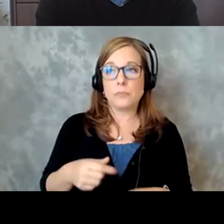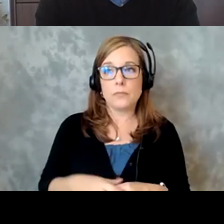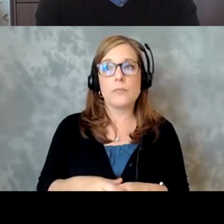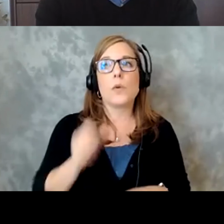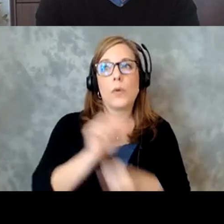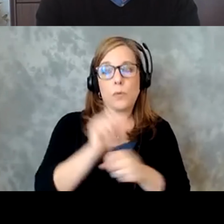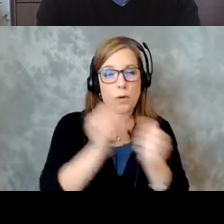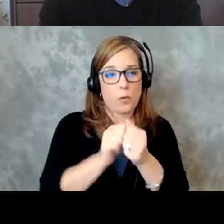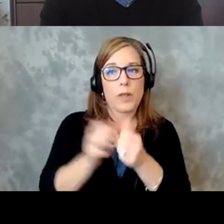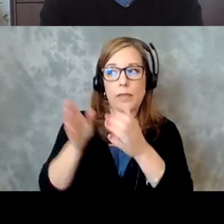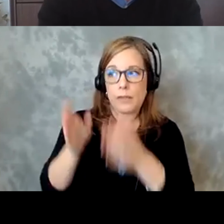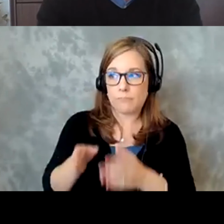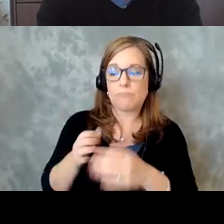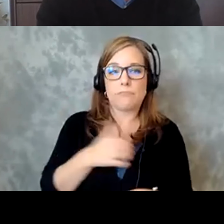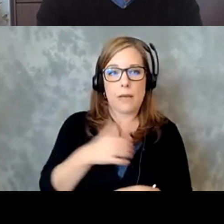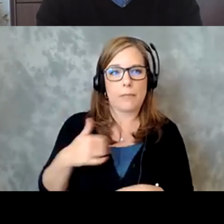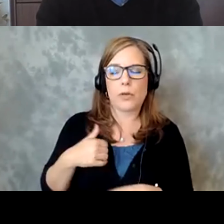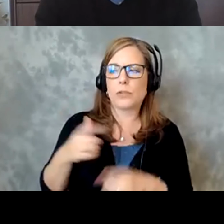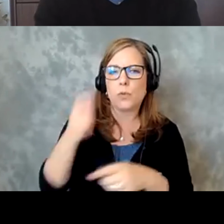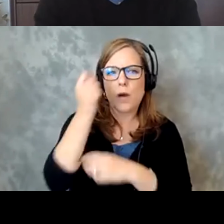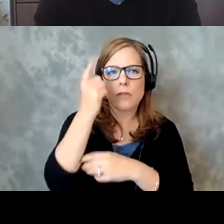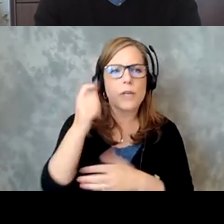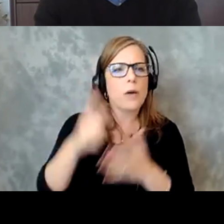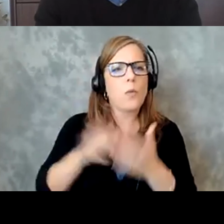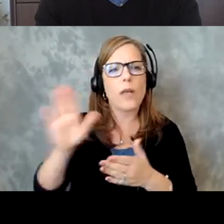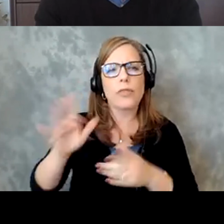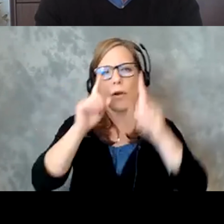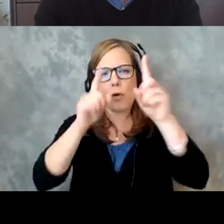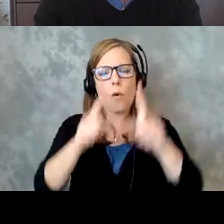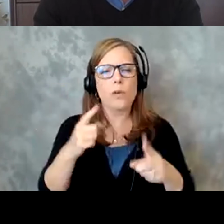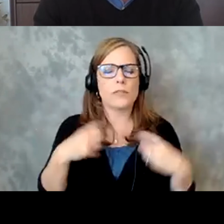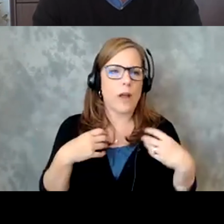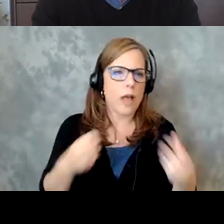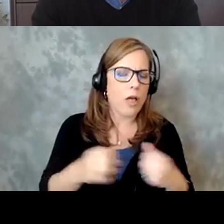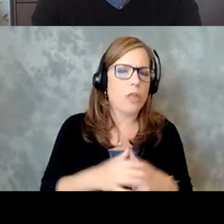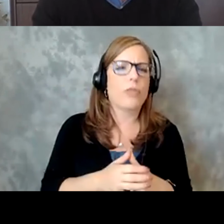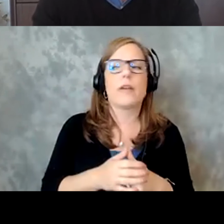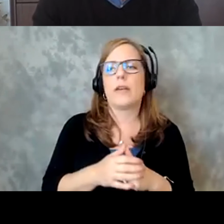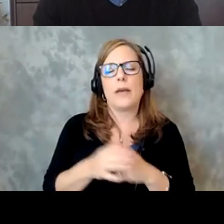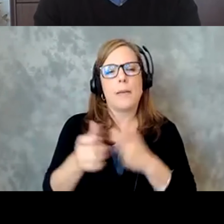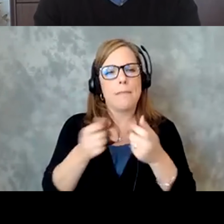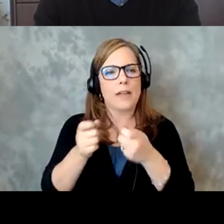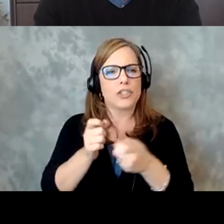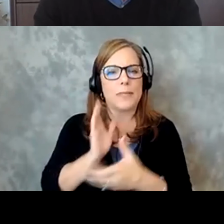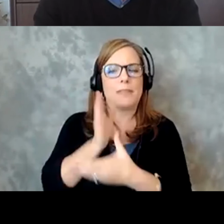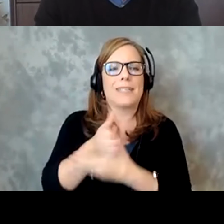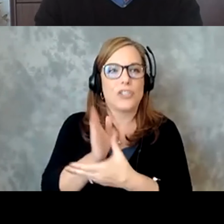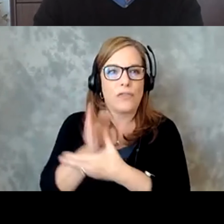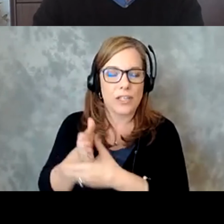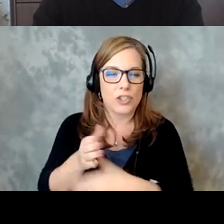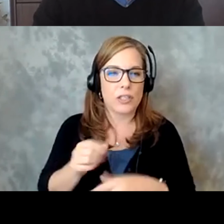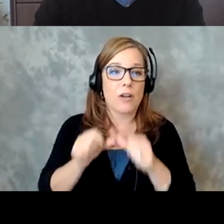with the member to identify health goals, medication management interventions, and ongoing comprehensive care